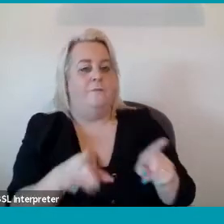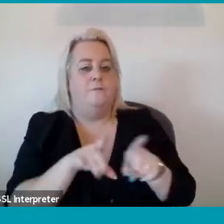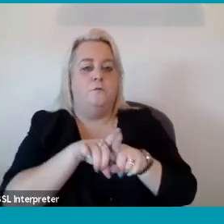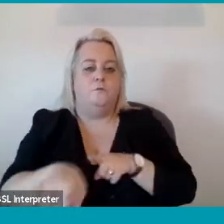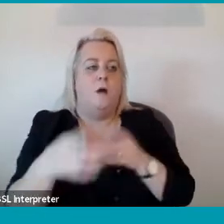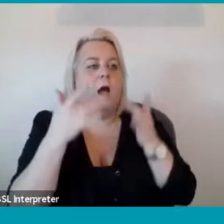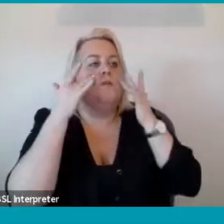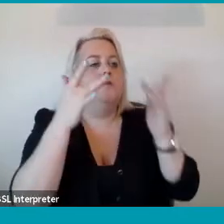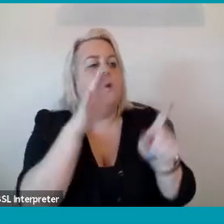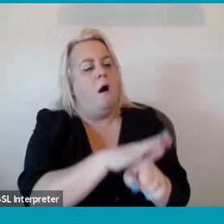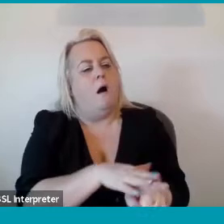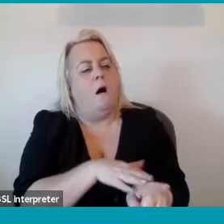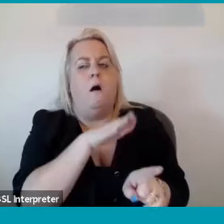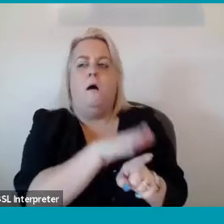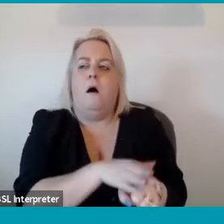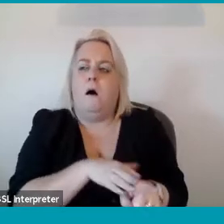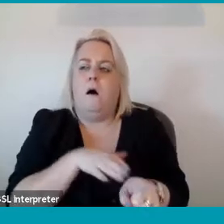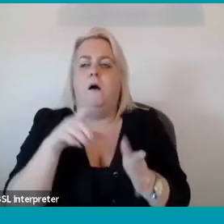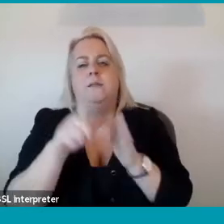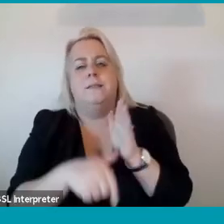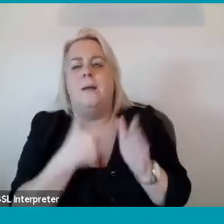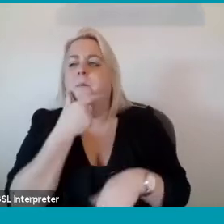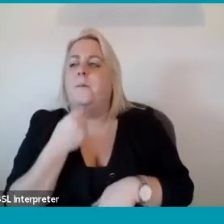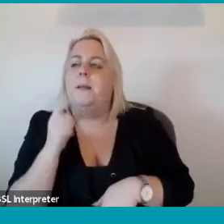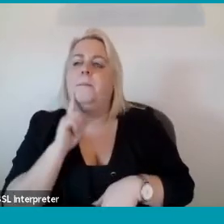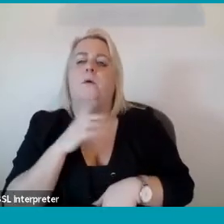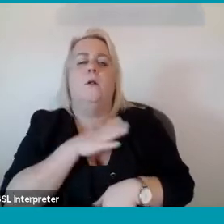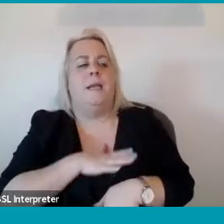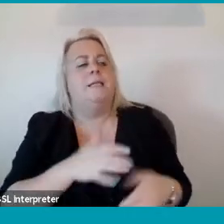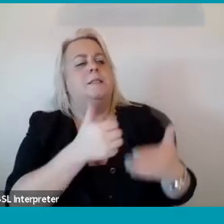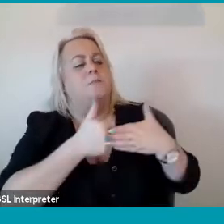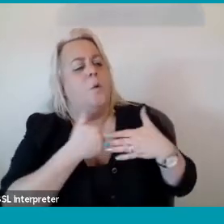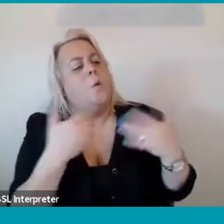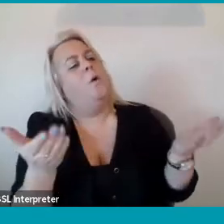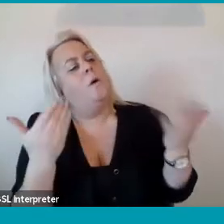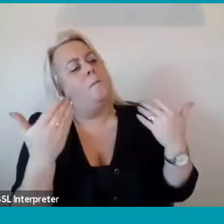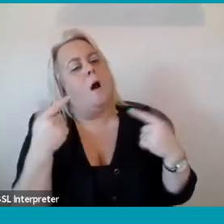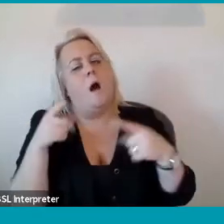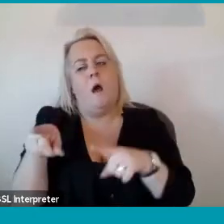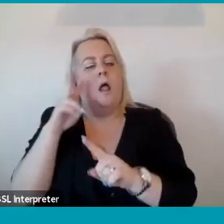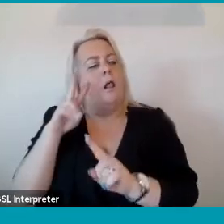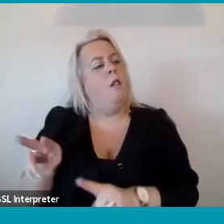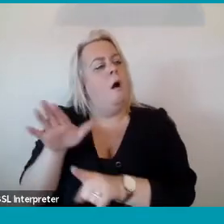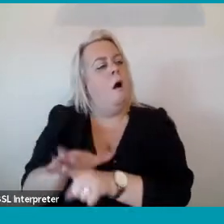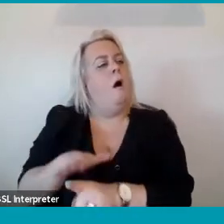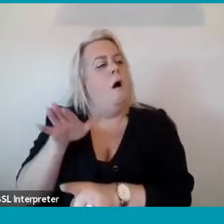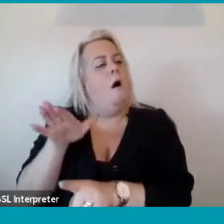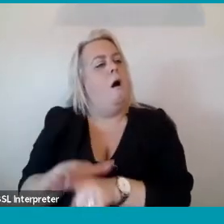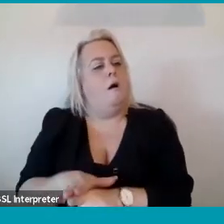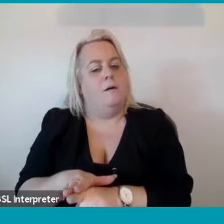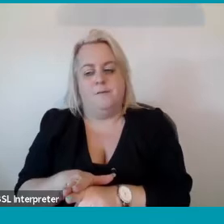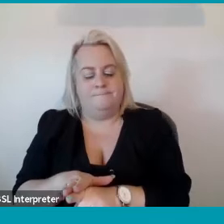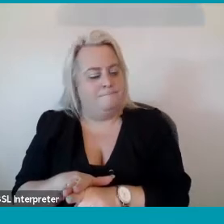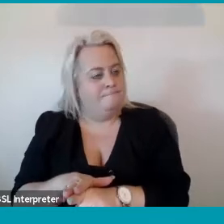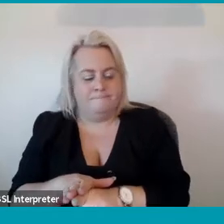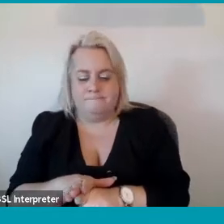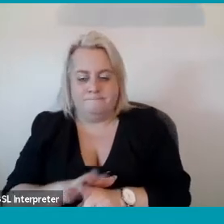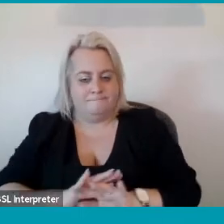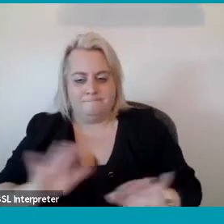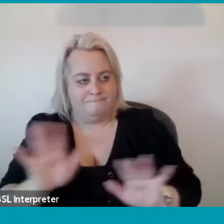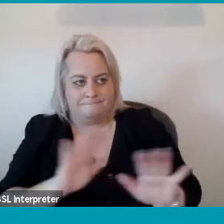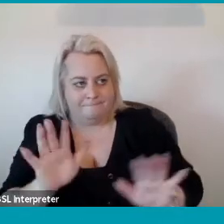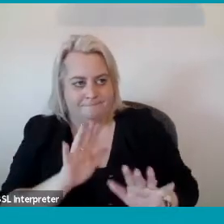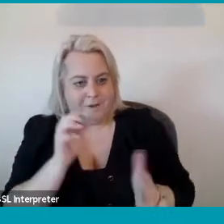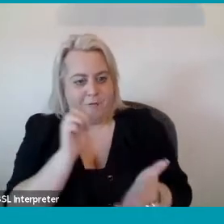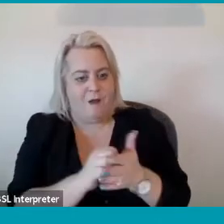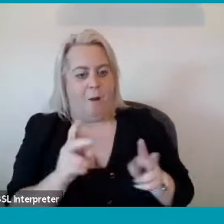And that's quite damaging because it makes disabled people look as though we have no agency, no self-determination, no ability to